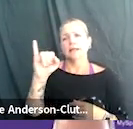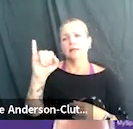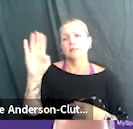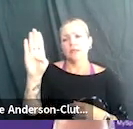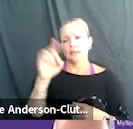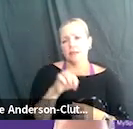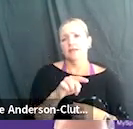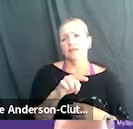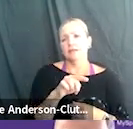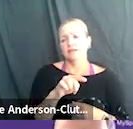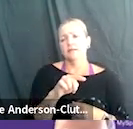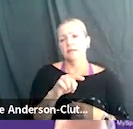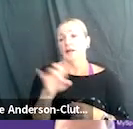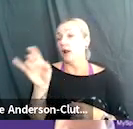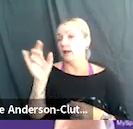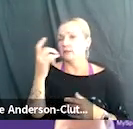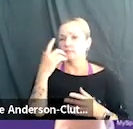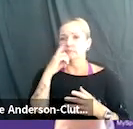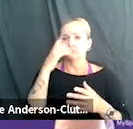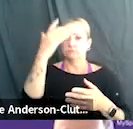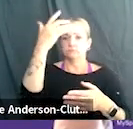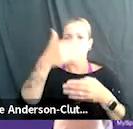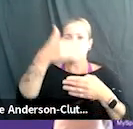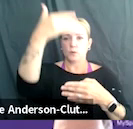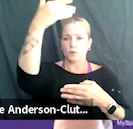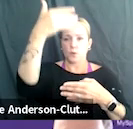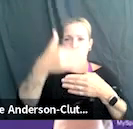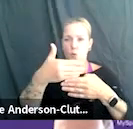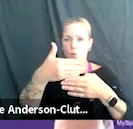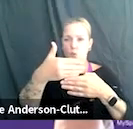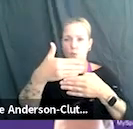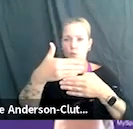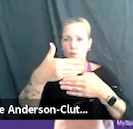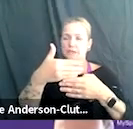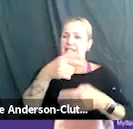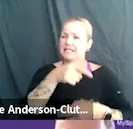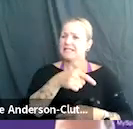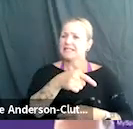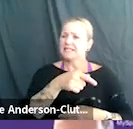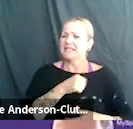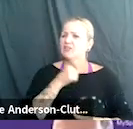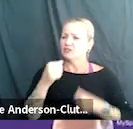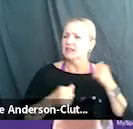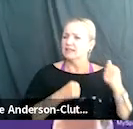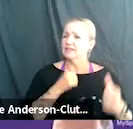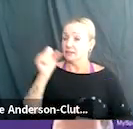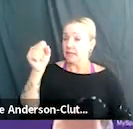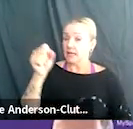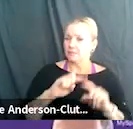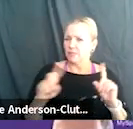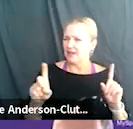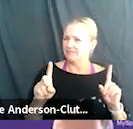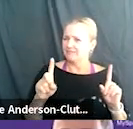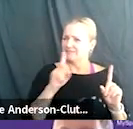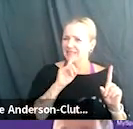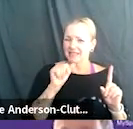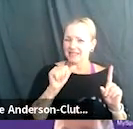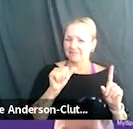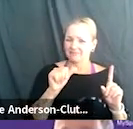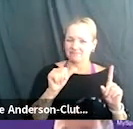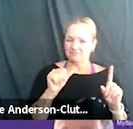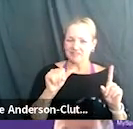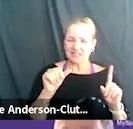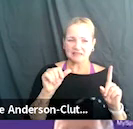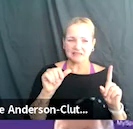closing the windows or the doors. But I don't know if we would call that increased over his baseline. I think it's just another